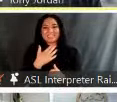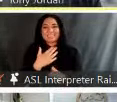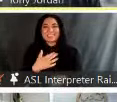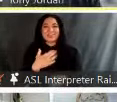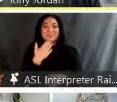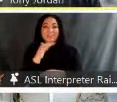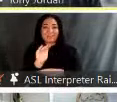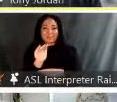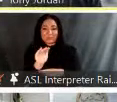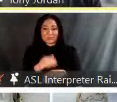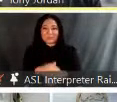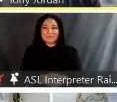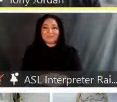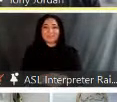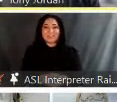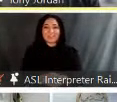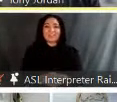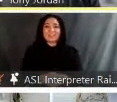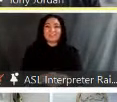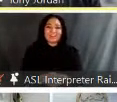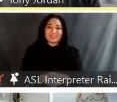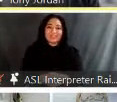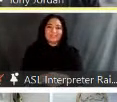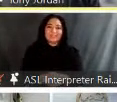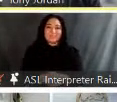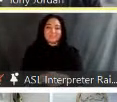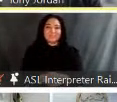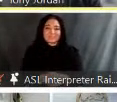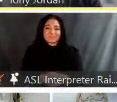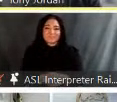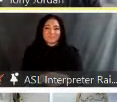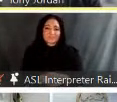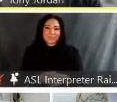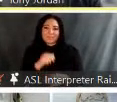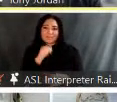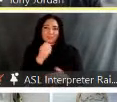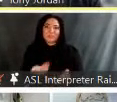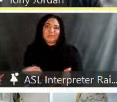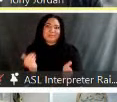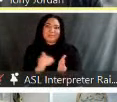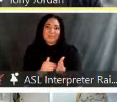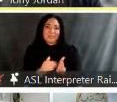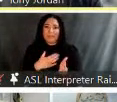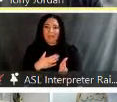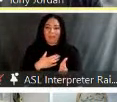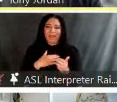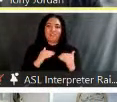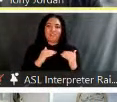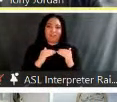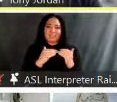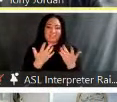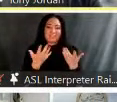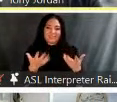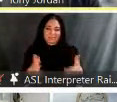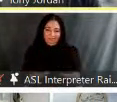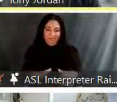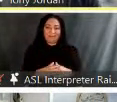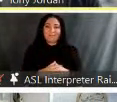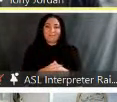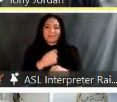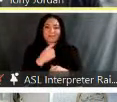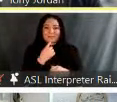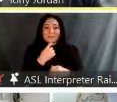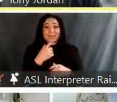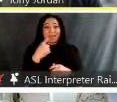afternoon. Just to not to echo what my esteemed colleagues have already said, but I think boiling